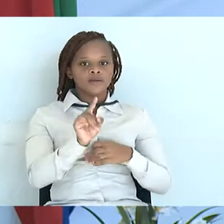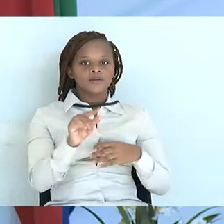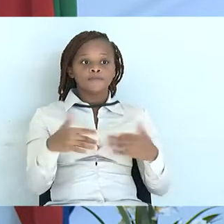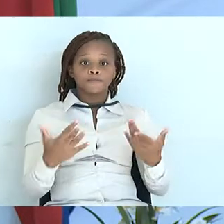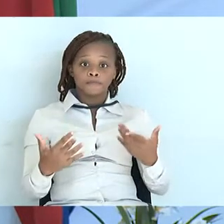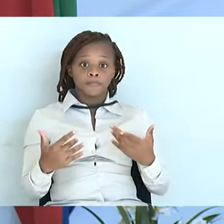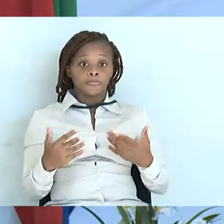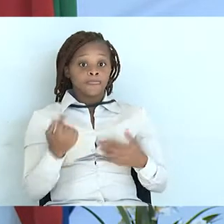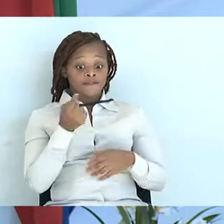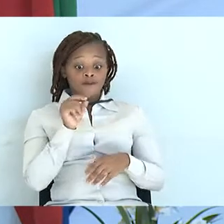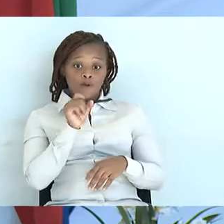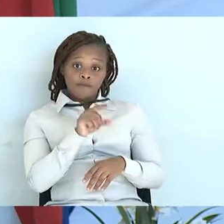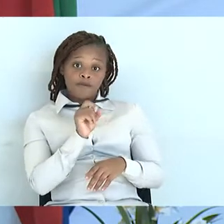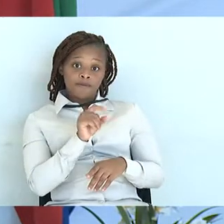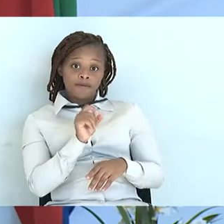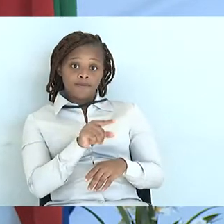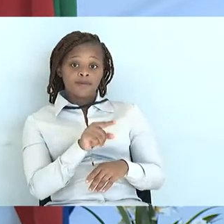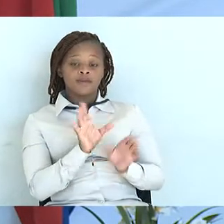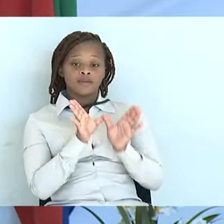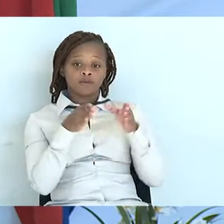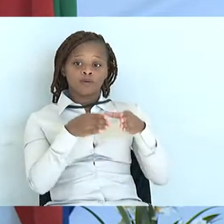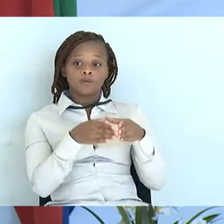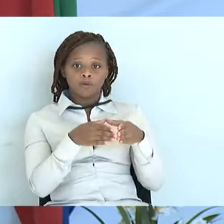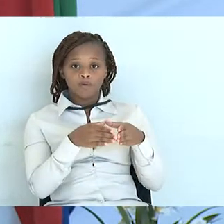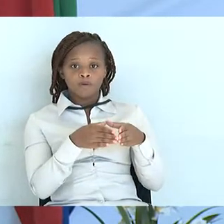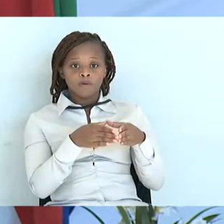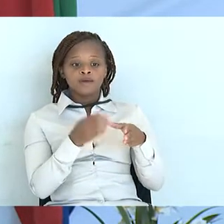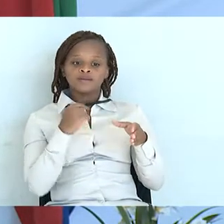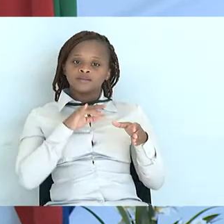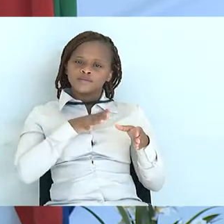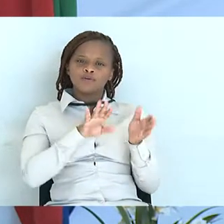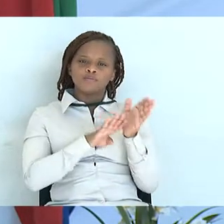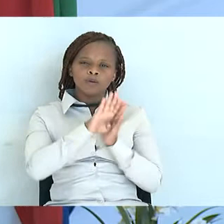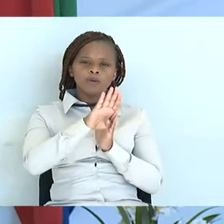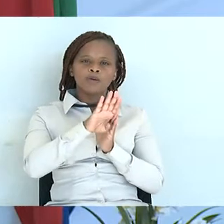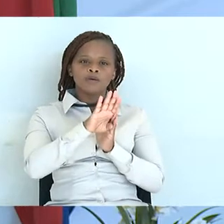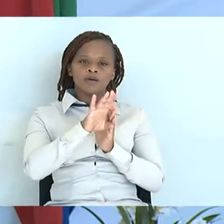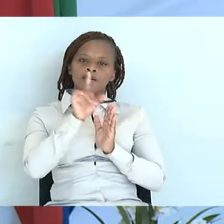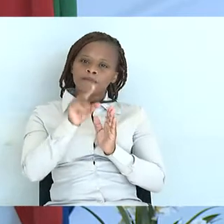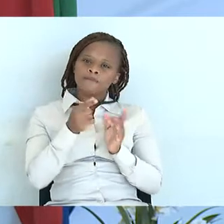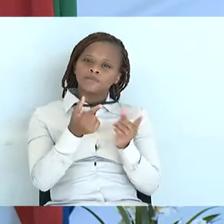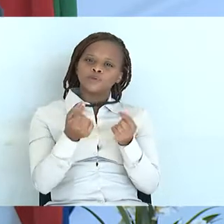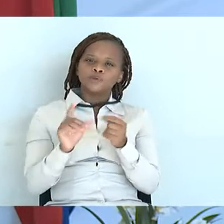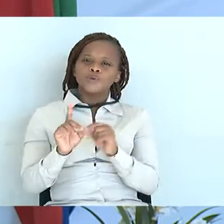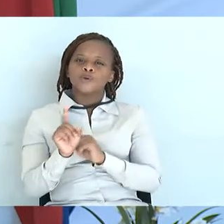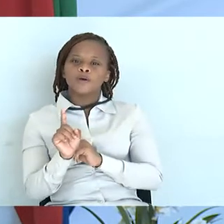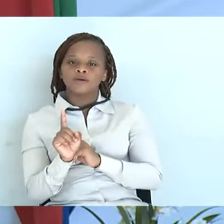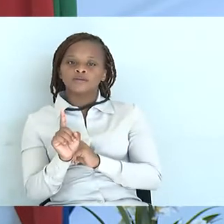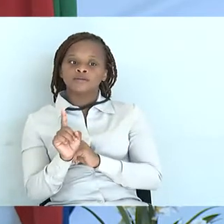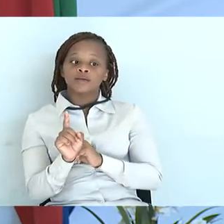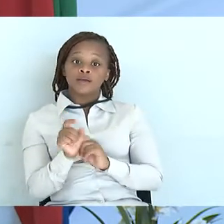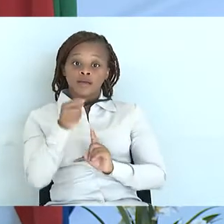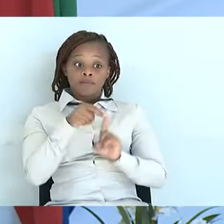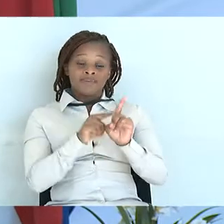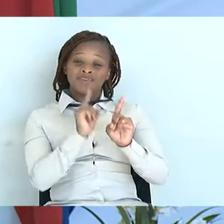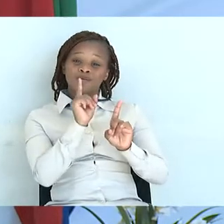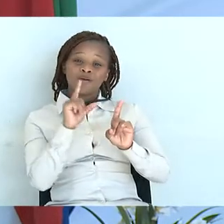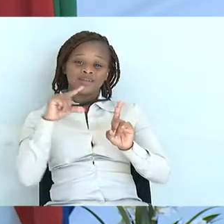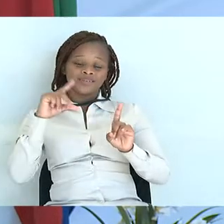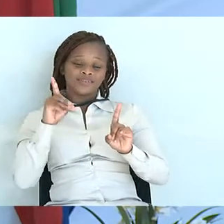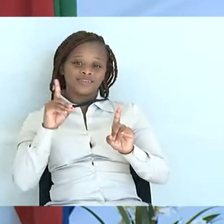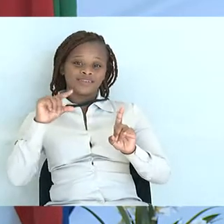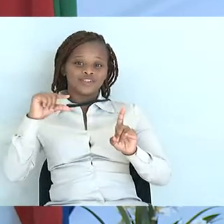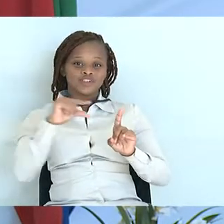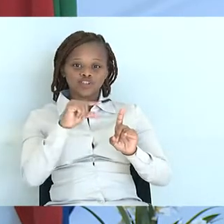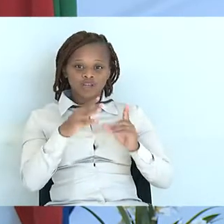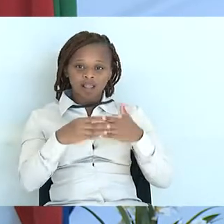for that forum to succeed, it must not be led by one DG. It must